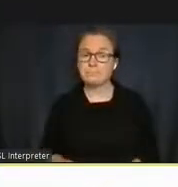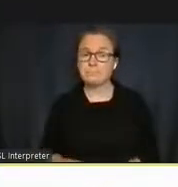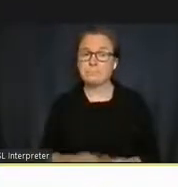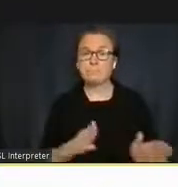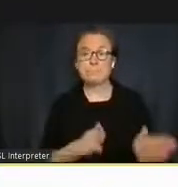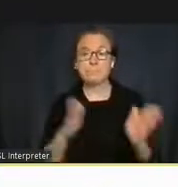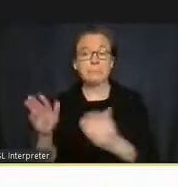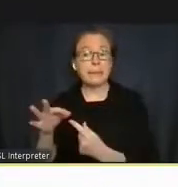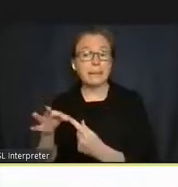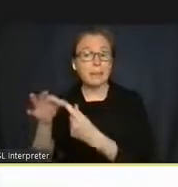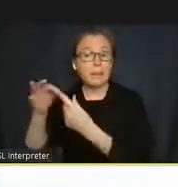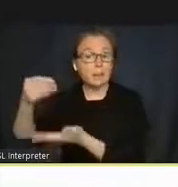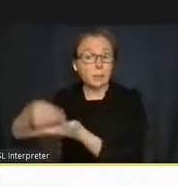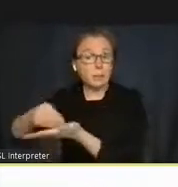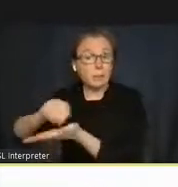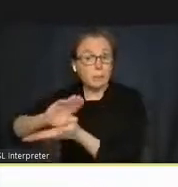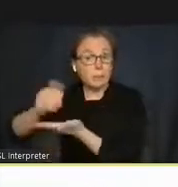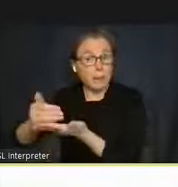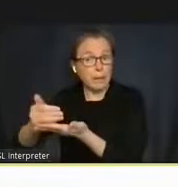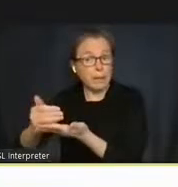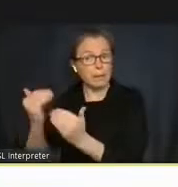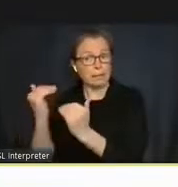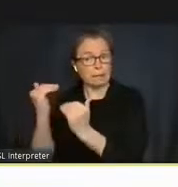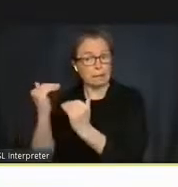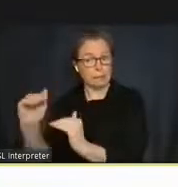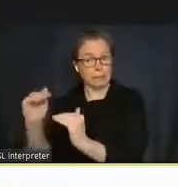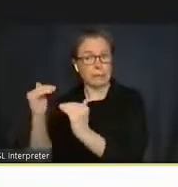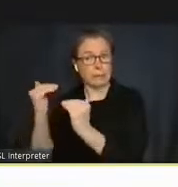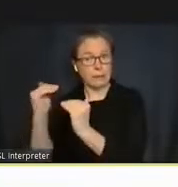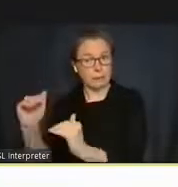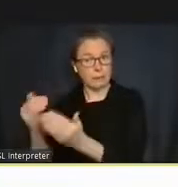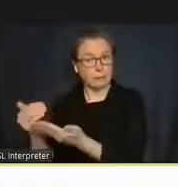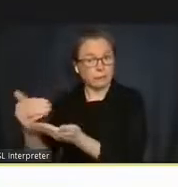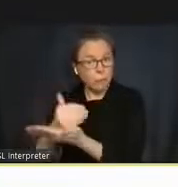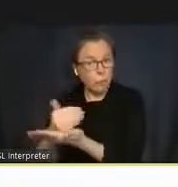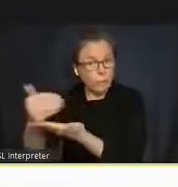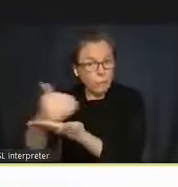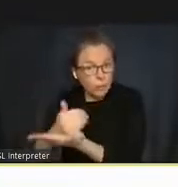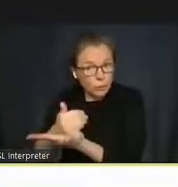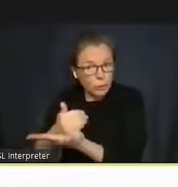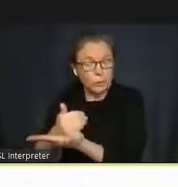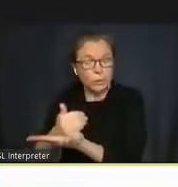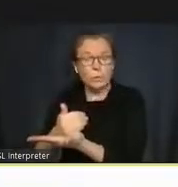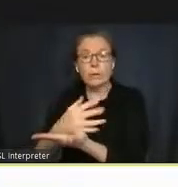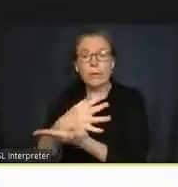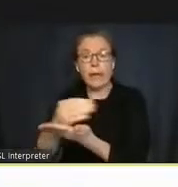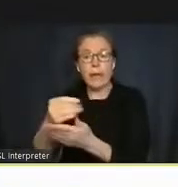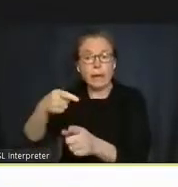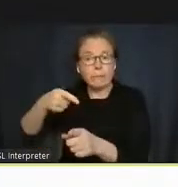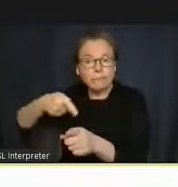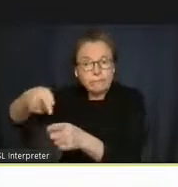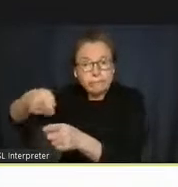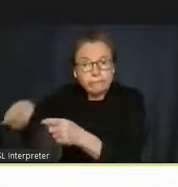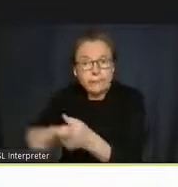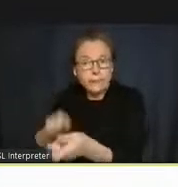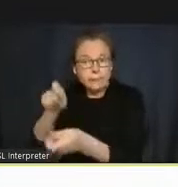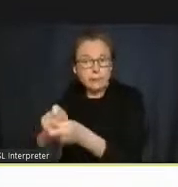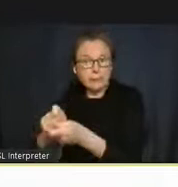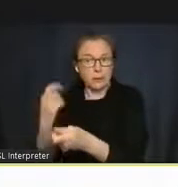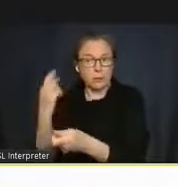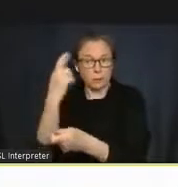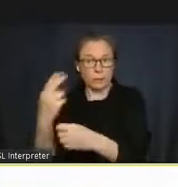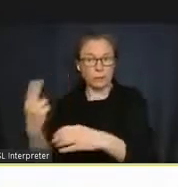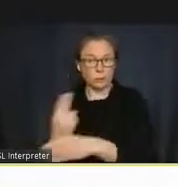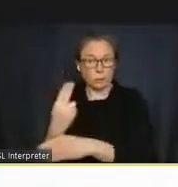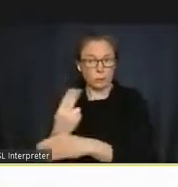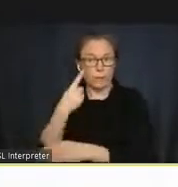Special funds include restricted revenue sources and have specific uses for